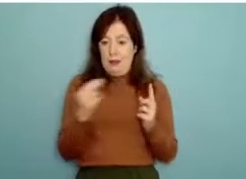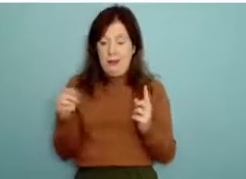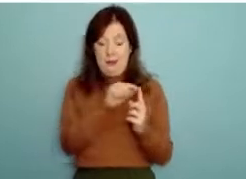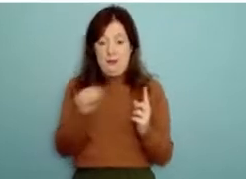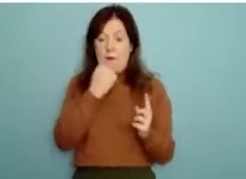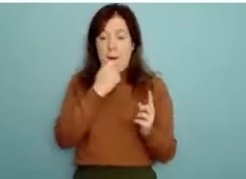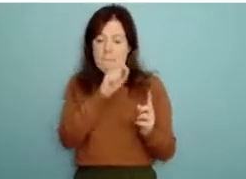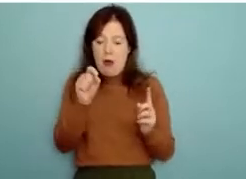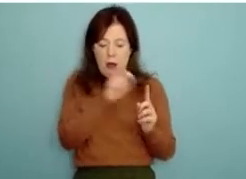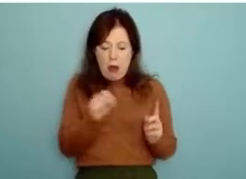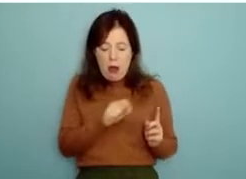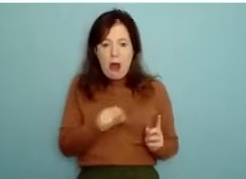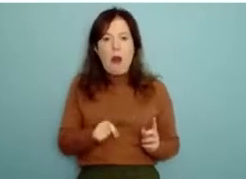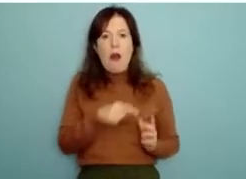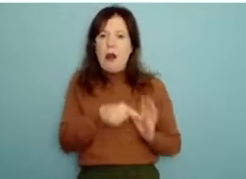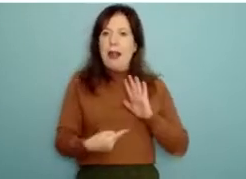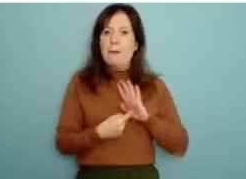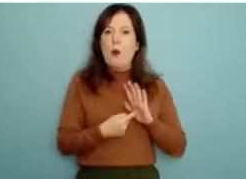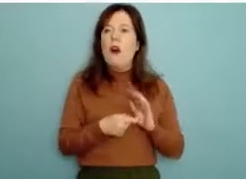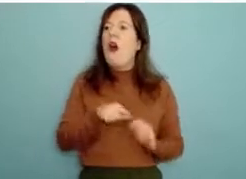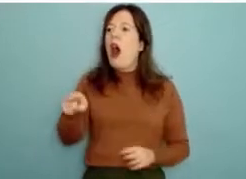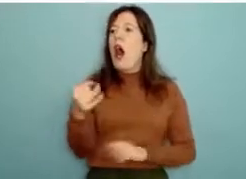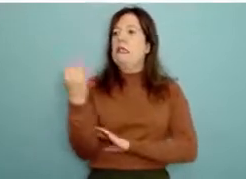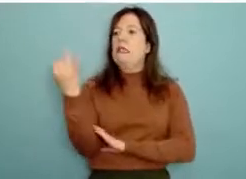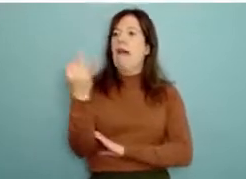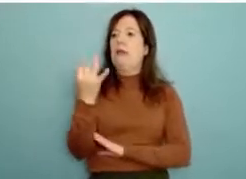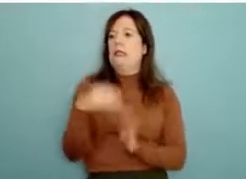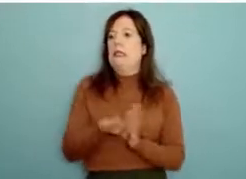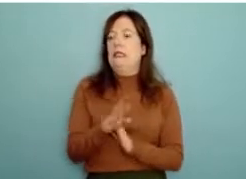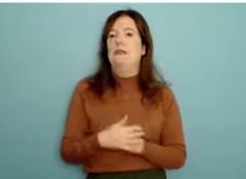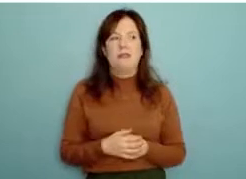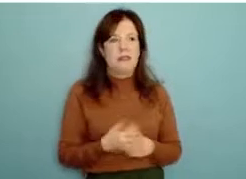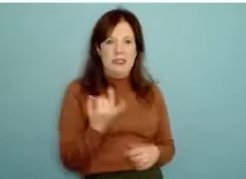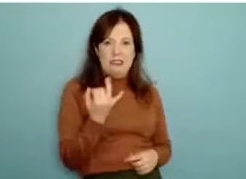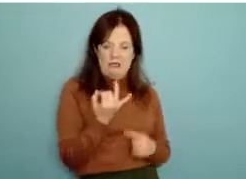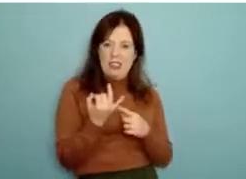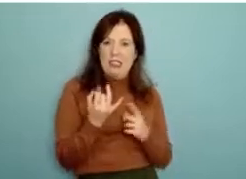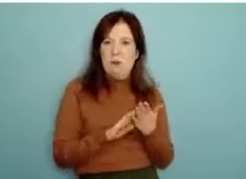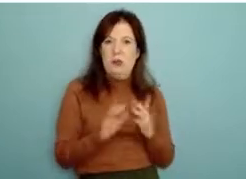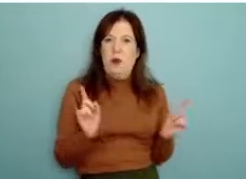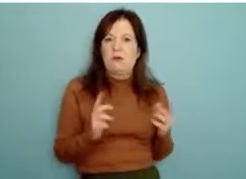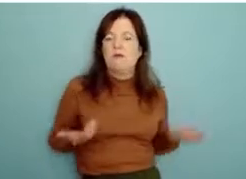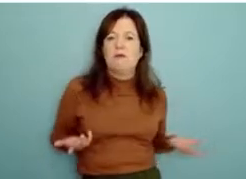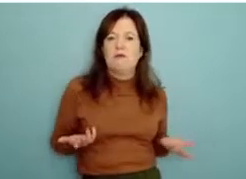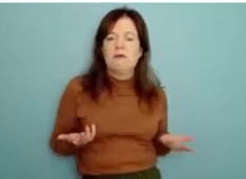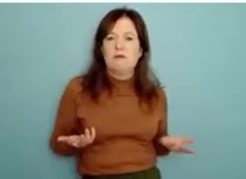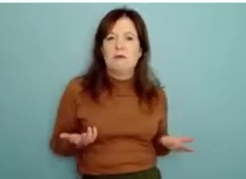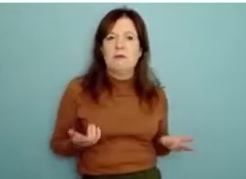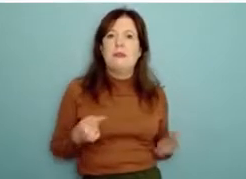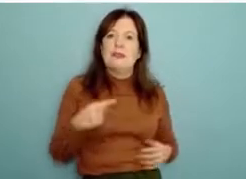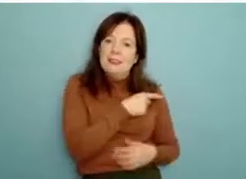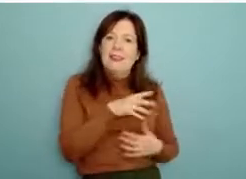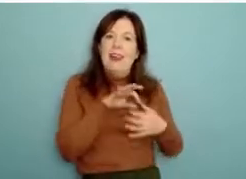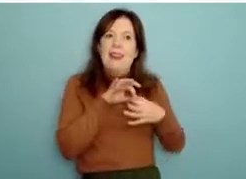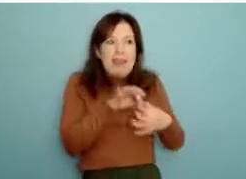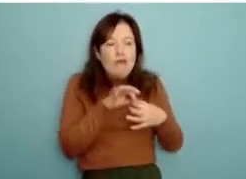hate it if somebody says, "Oh, you're a 17 now," because it just means nothing. It just means nothing. I want